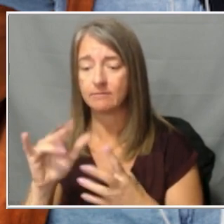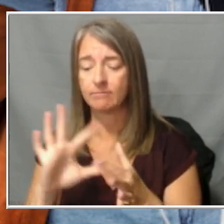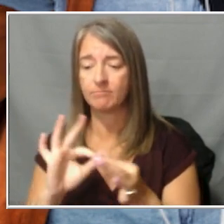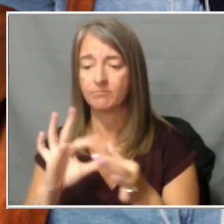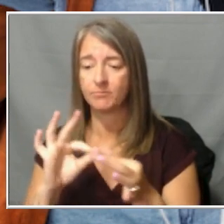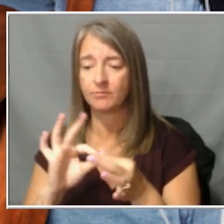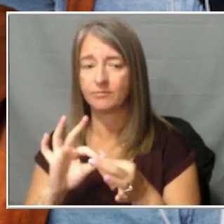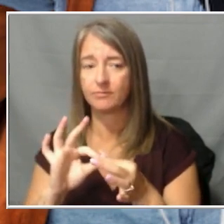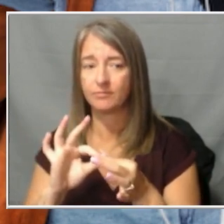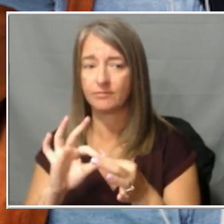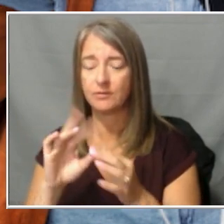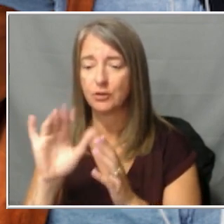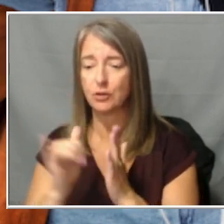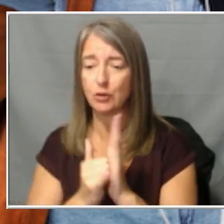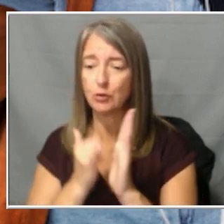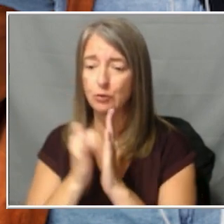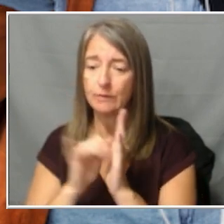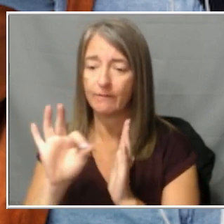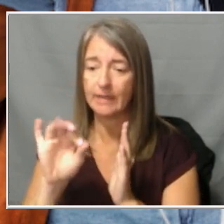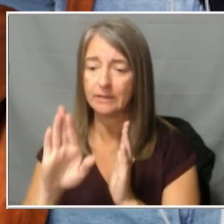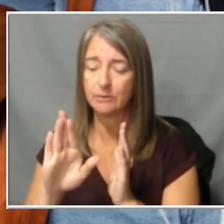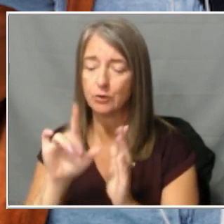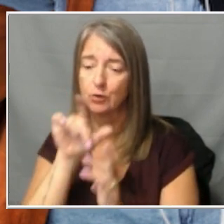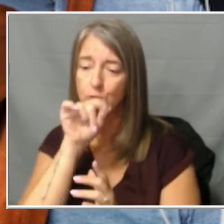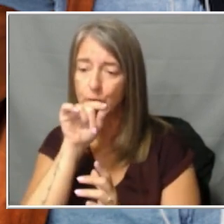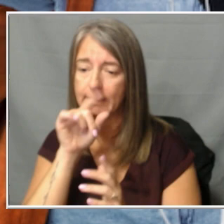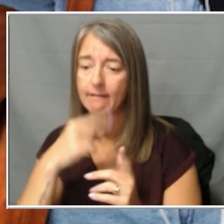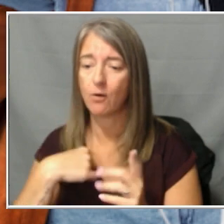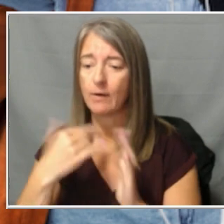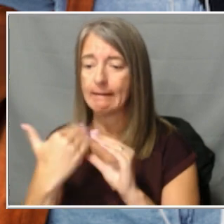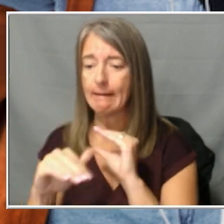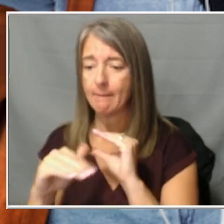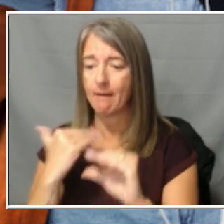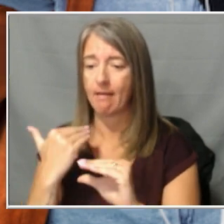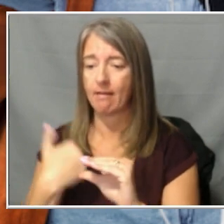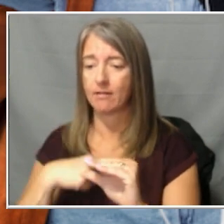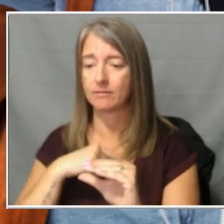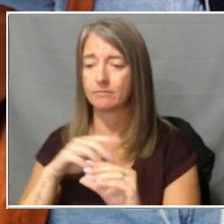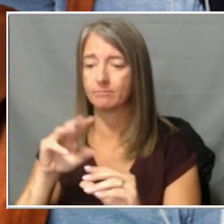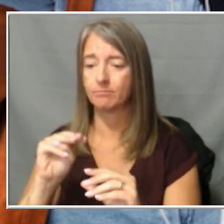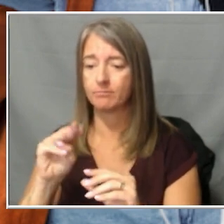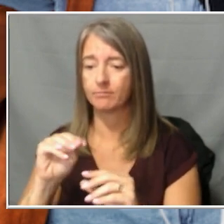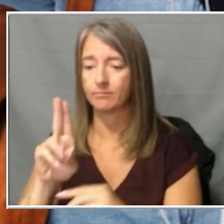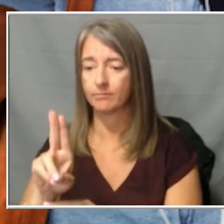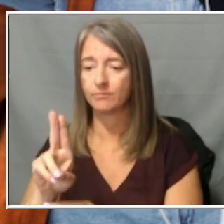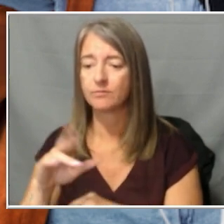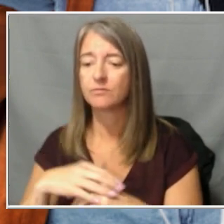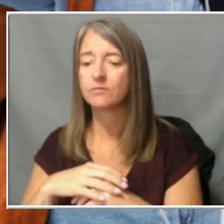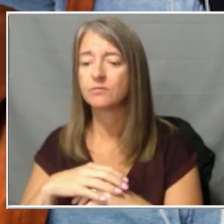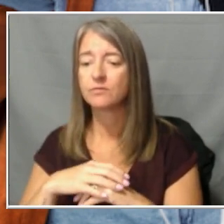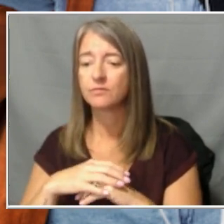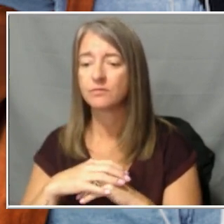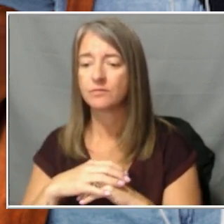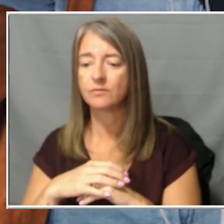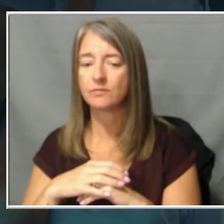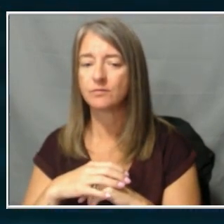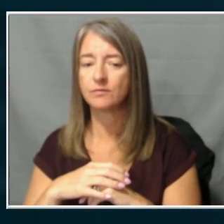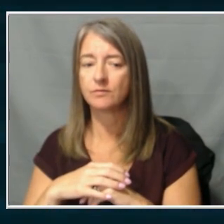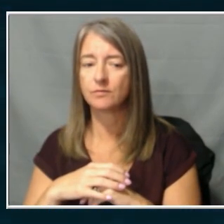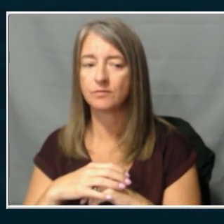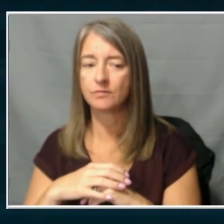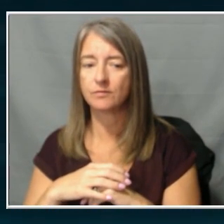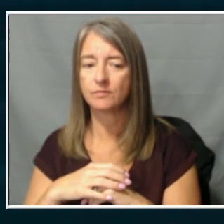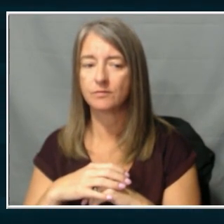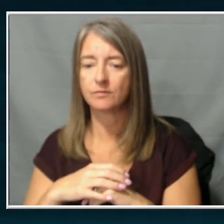feed there on YouTube or Facebook. You can tweet us or email us at the Medical News Network. Info is right there on your screen. Let's get a quick check on our COVID count with Dr.